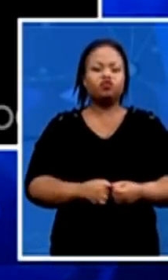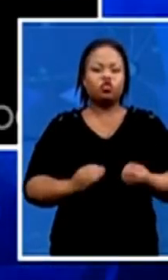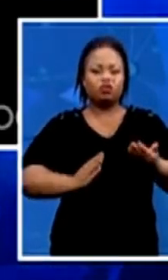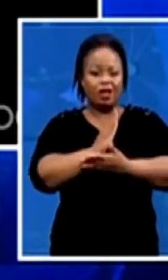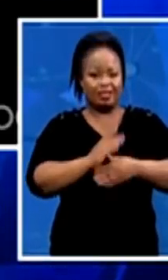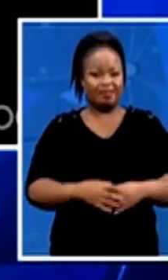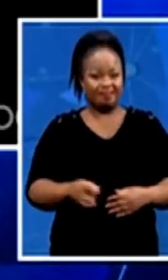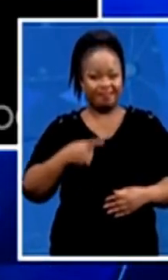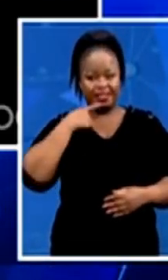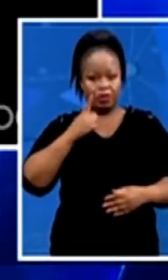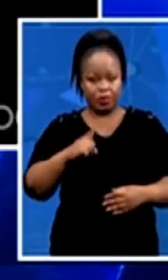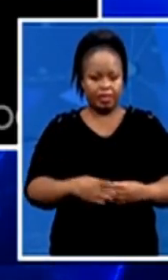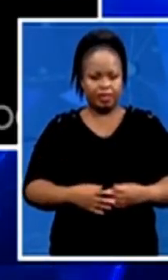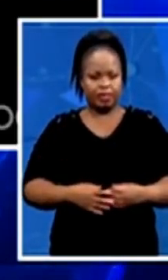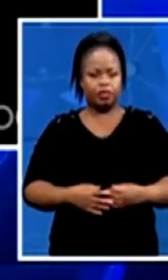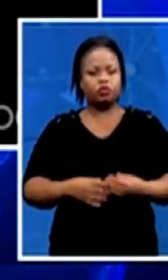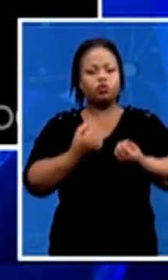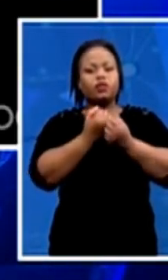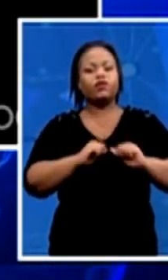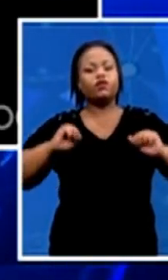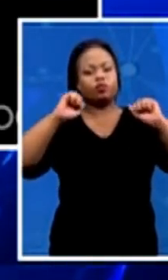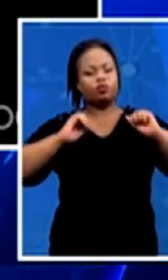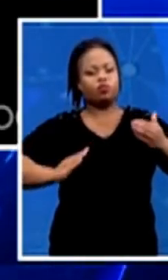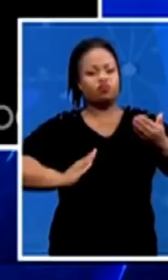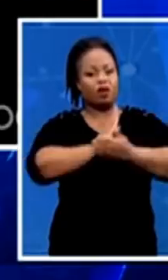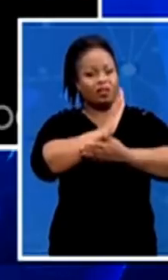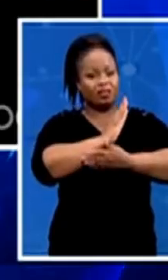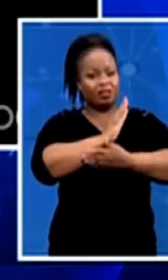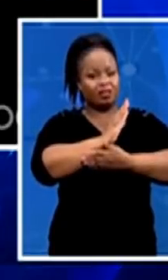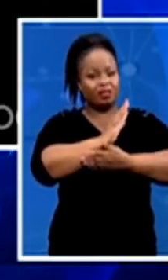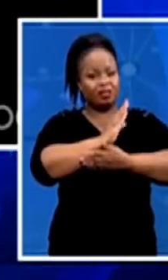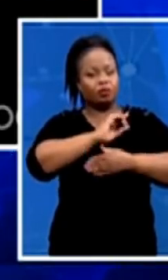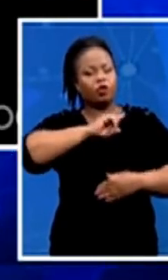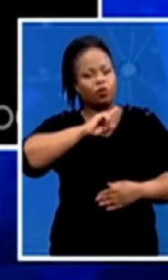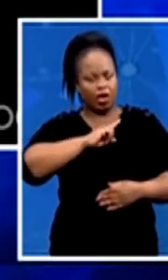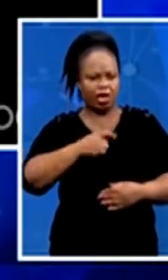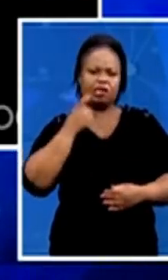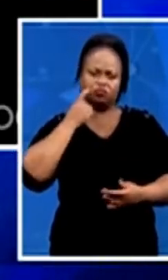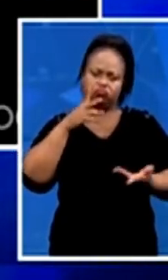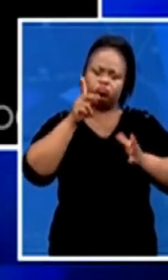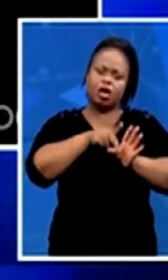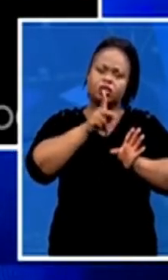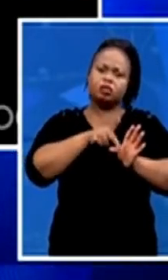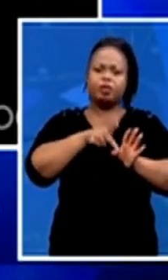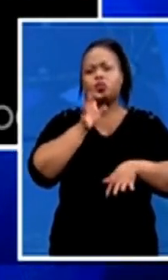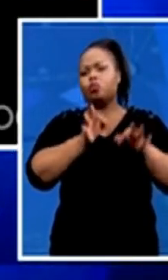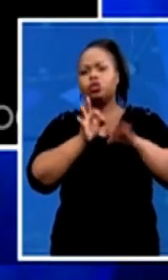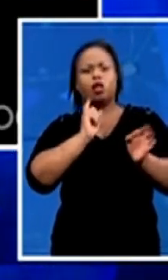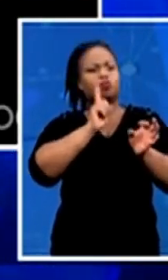freedom rights, in other words, like the freedom to participate in a political party, the freedom of